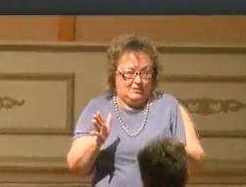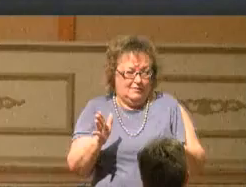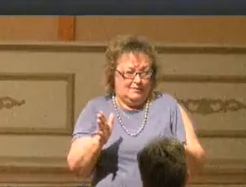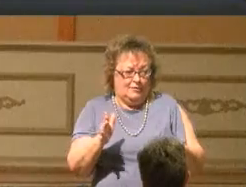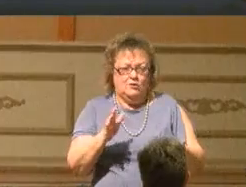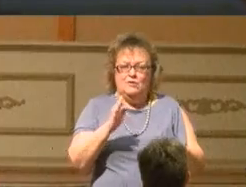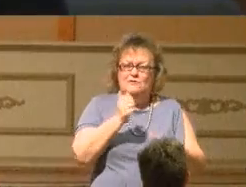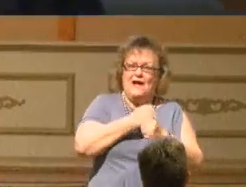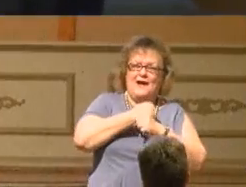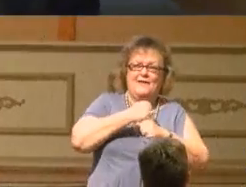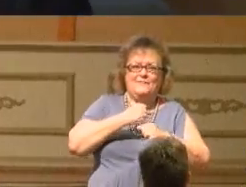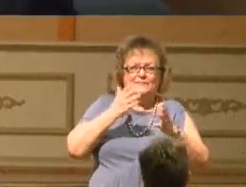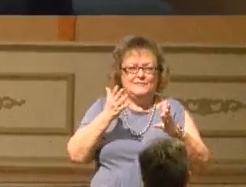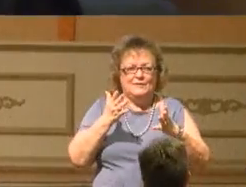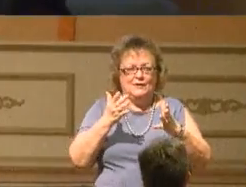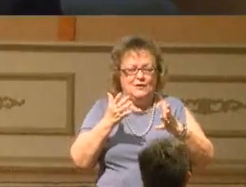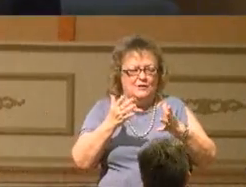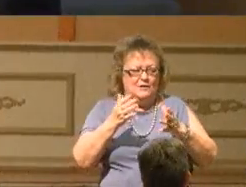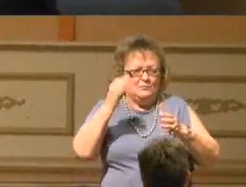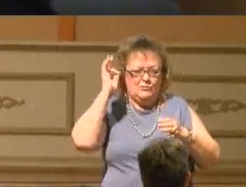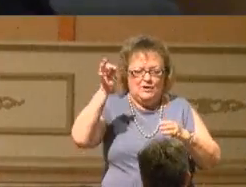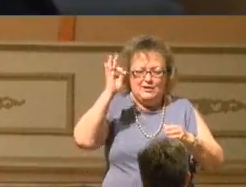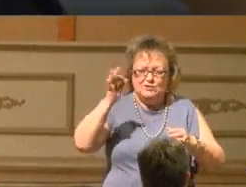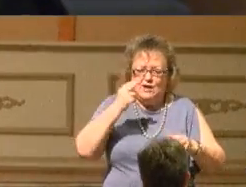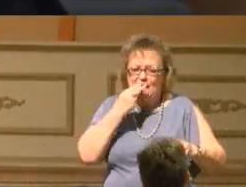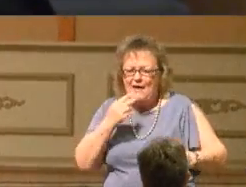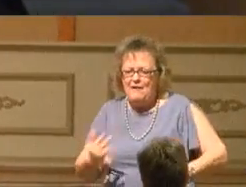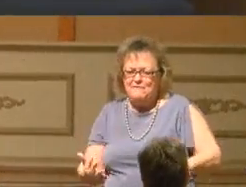just love to preach hell, fire, and brimstone.